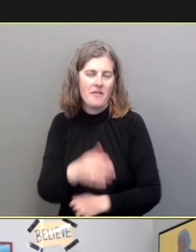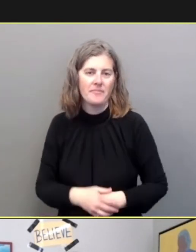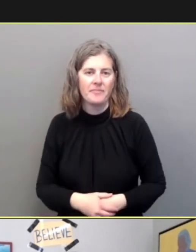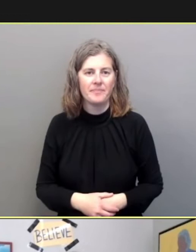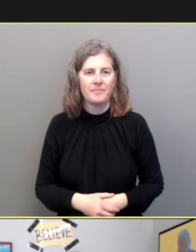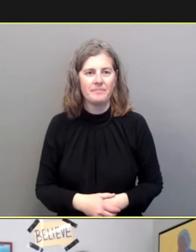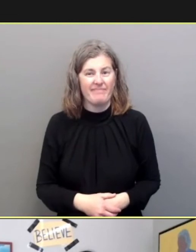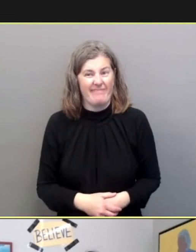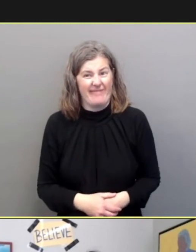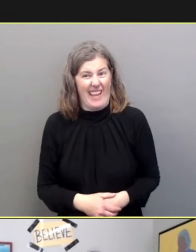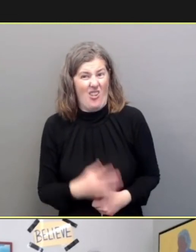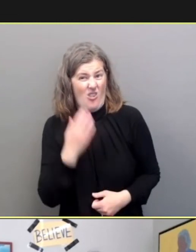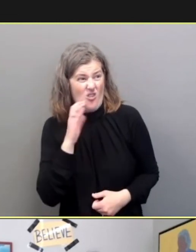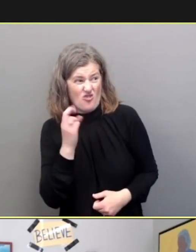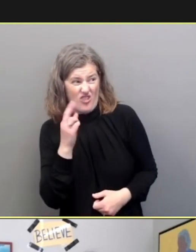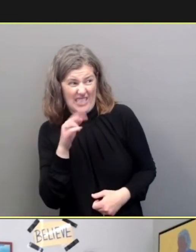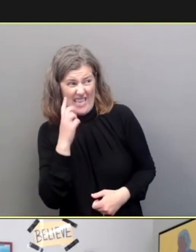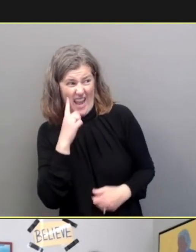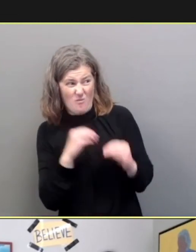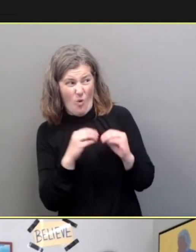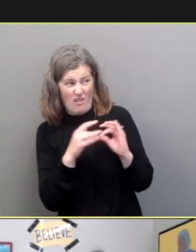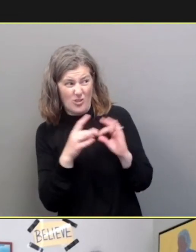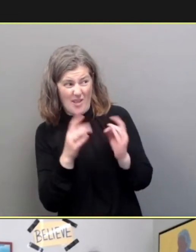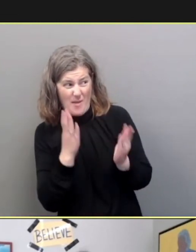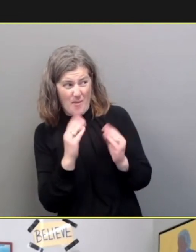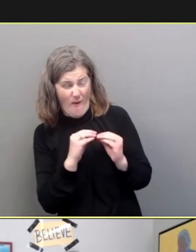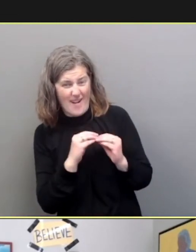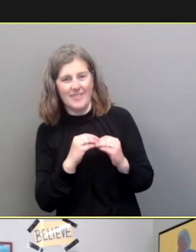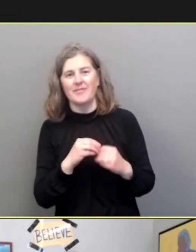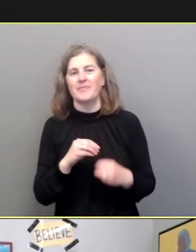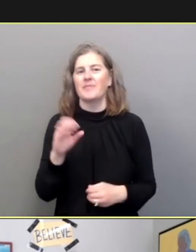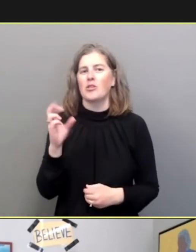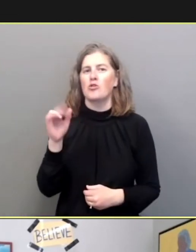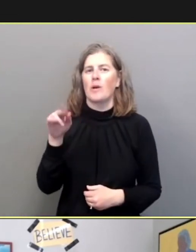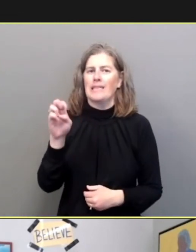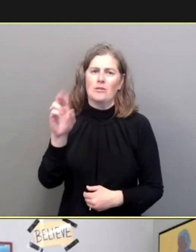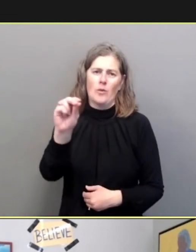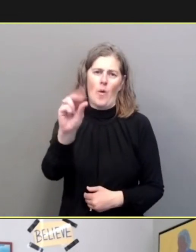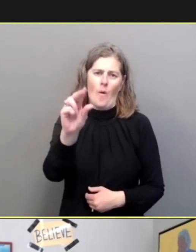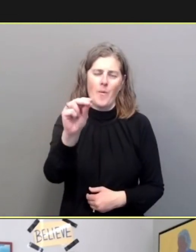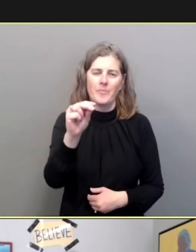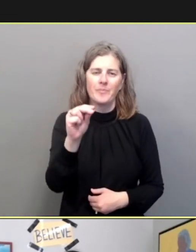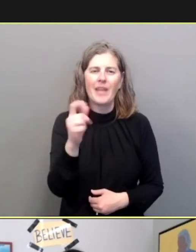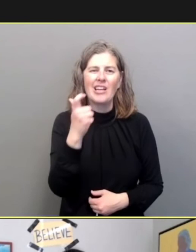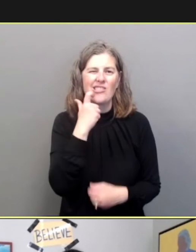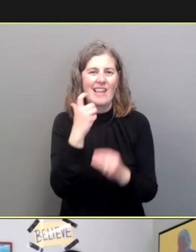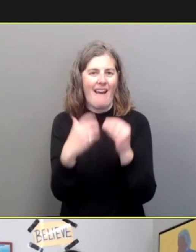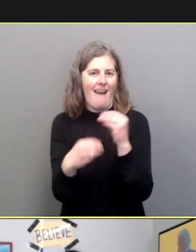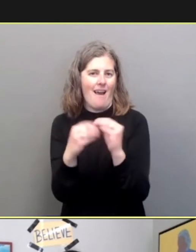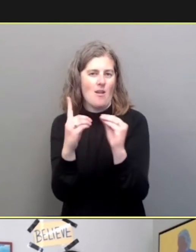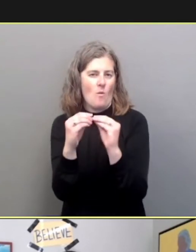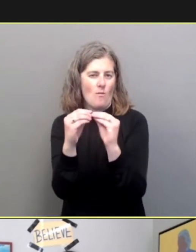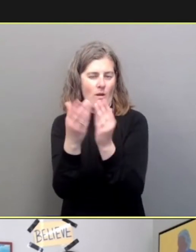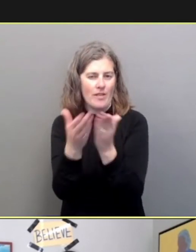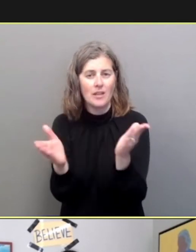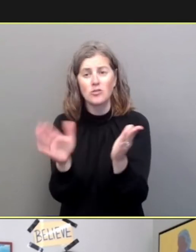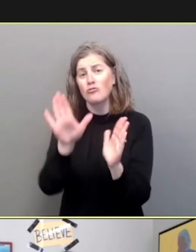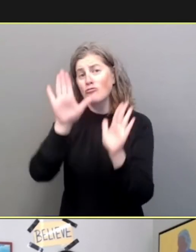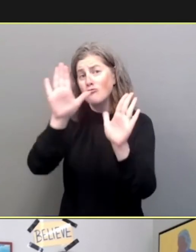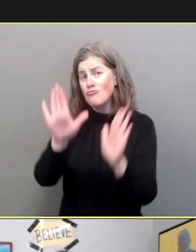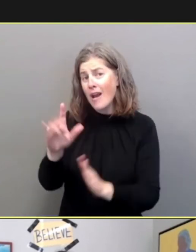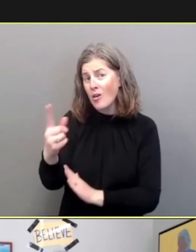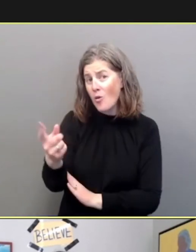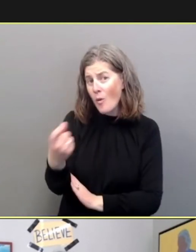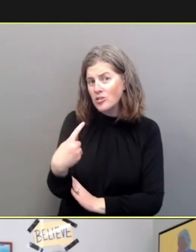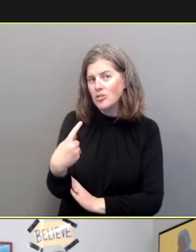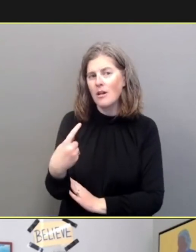I don't know. Christine probably has more to say as well on this. Oh, no, the only thing I was just going to say, that's a great question. I